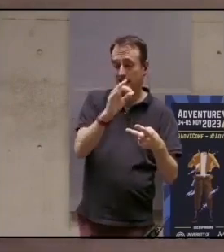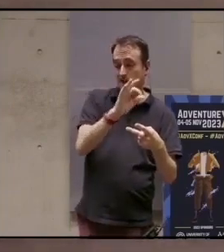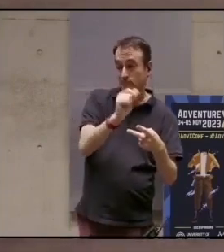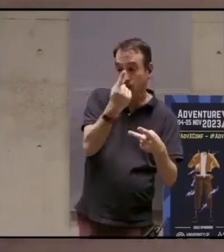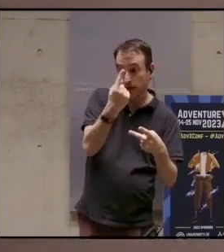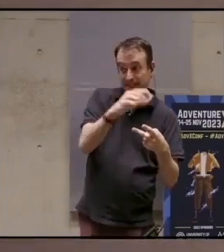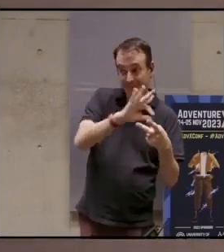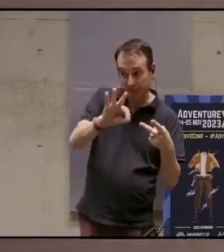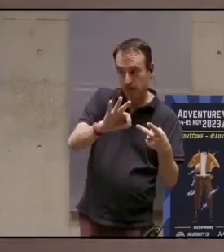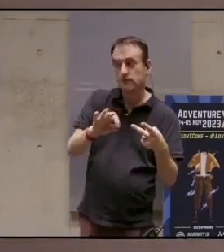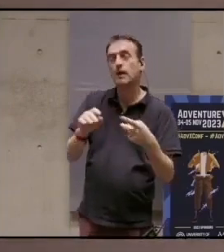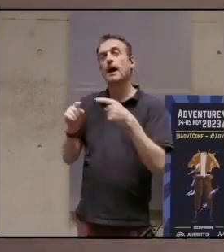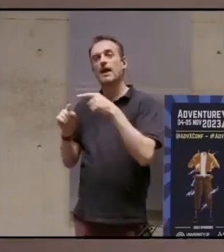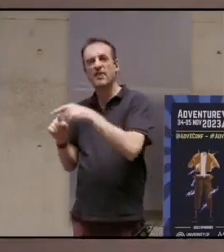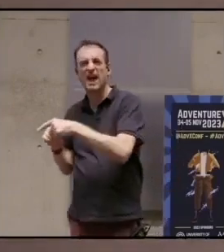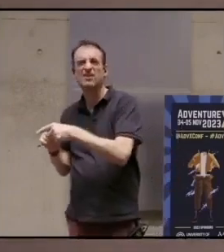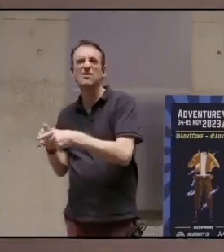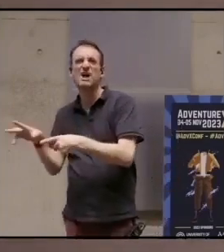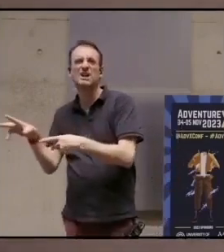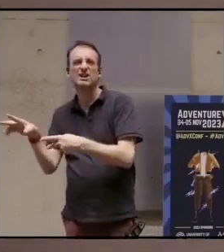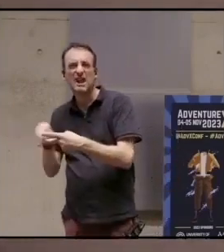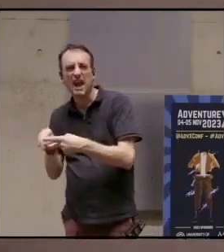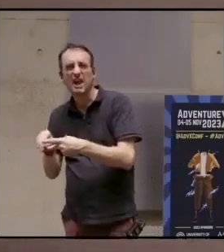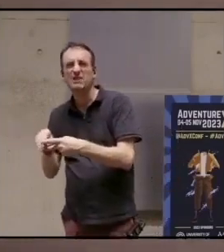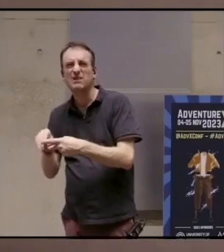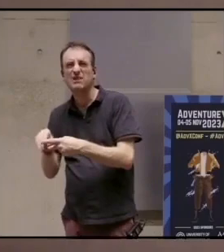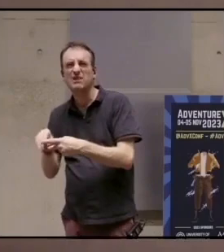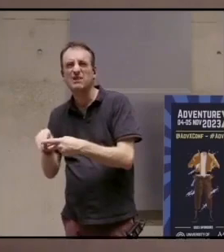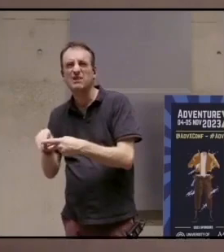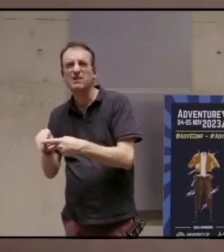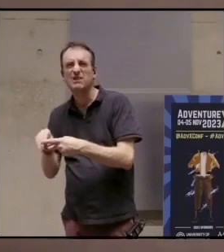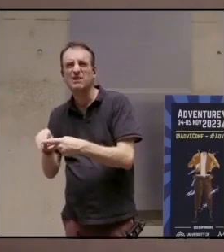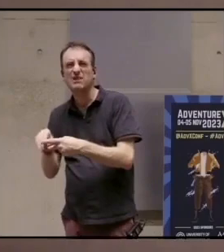is it's a possibility, but do not.